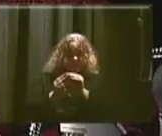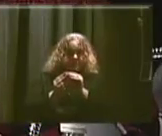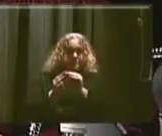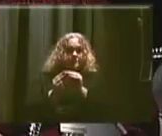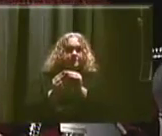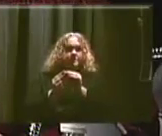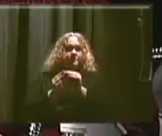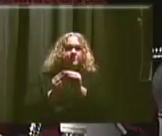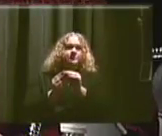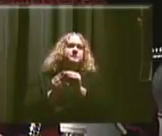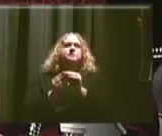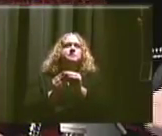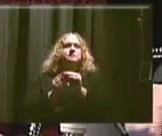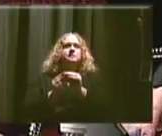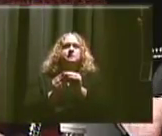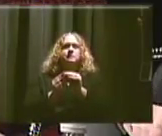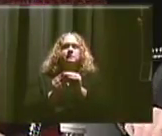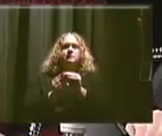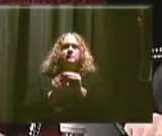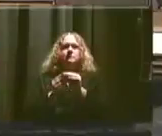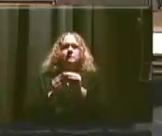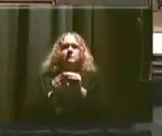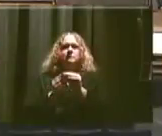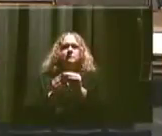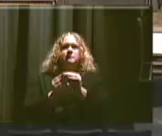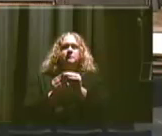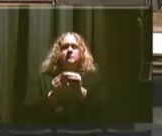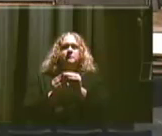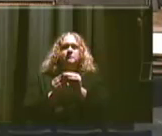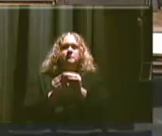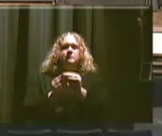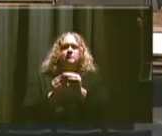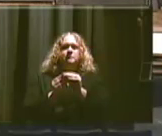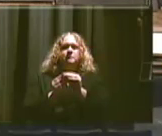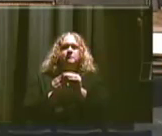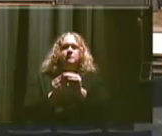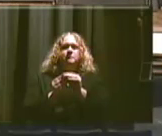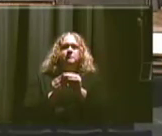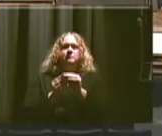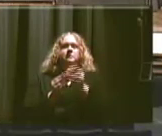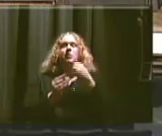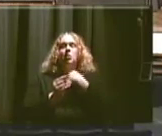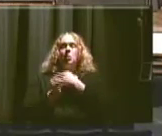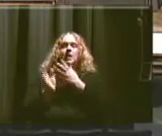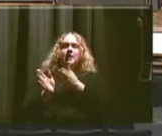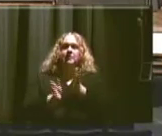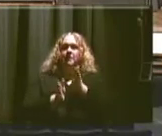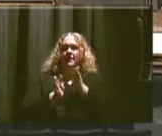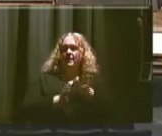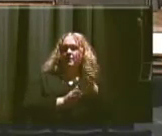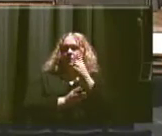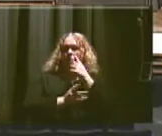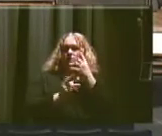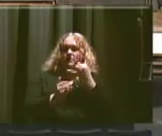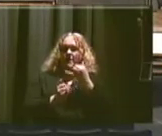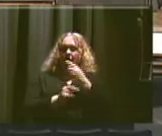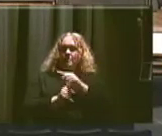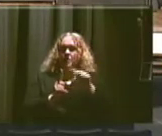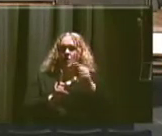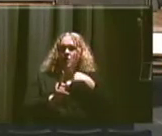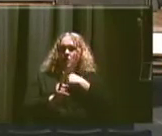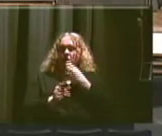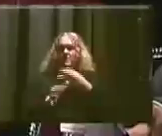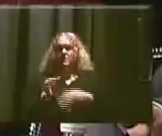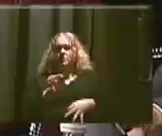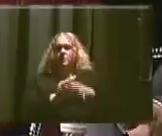not actually in the calendar for the remainder of the year, as far as I saw. Well, actually, it was planned actually for today, but we switched it to be able to have